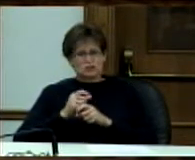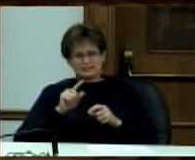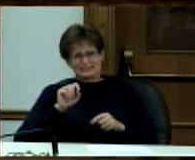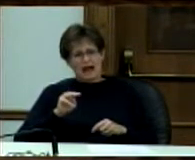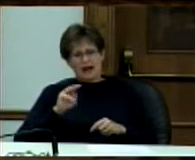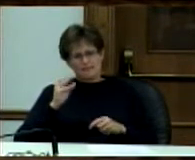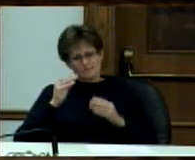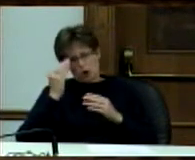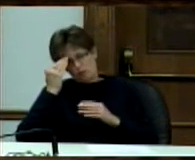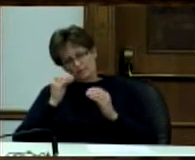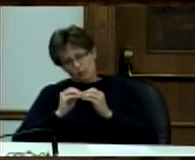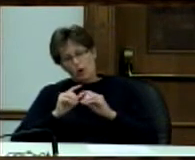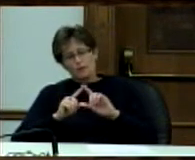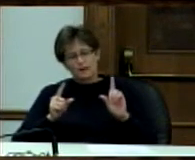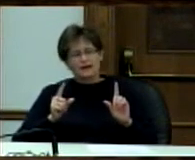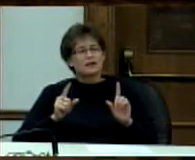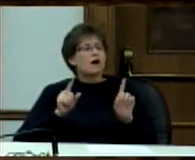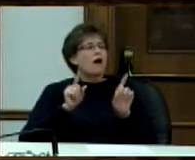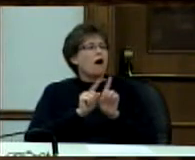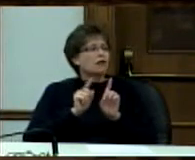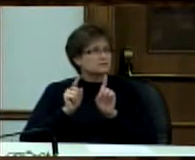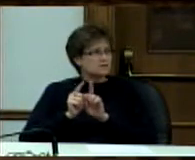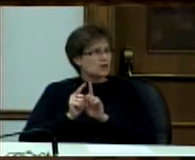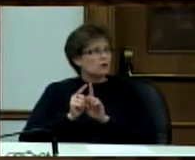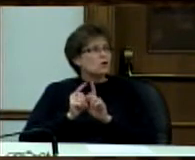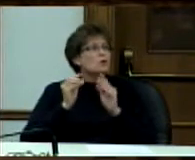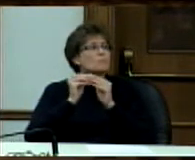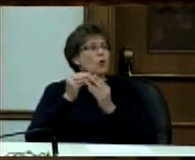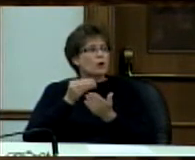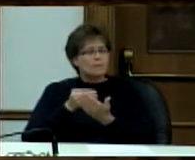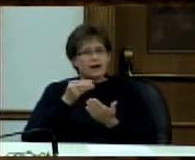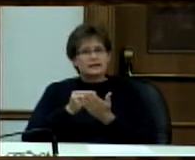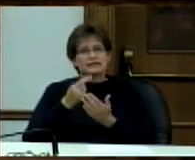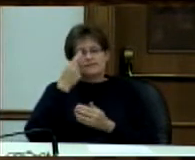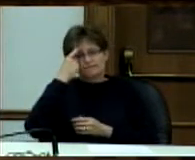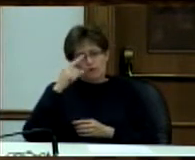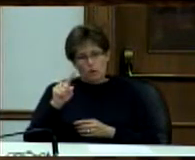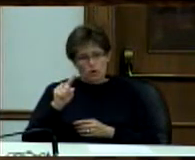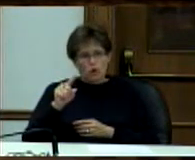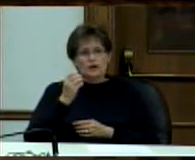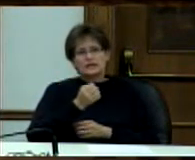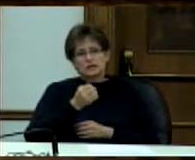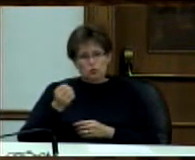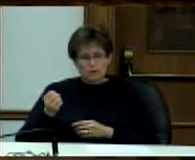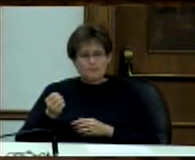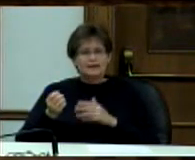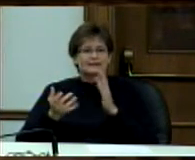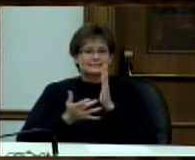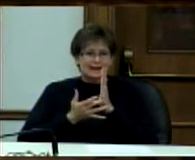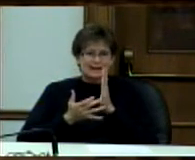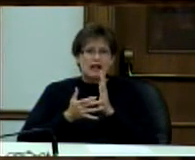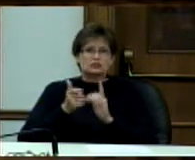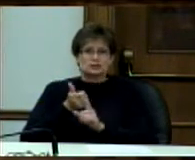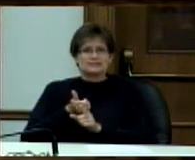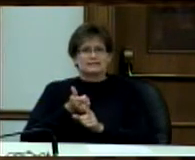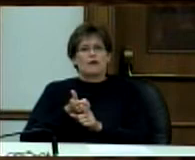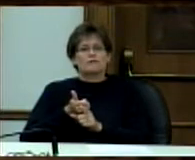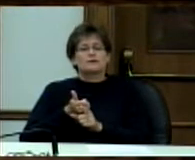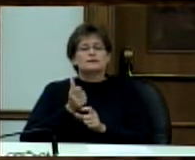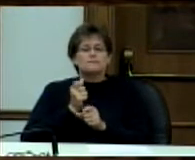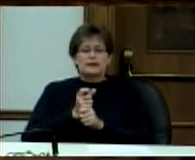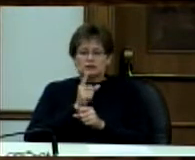about right. In addition to more money for the equipment and the technology